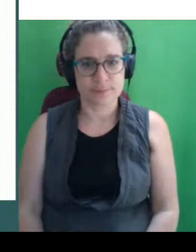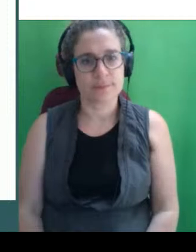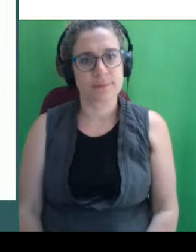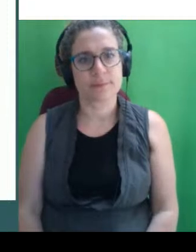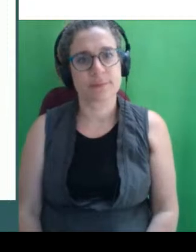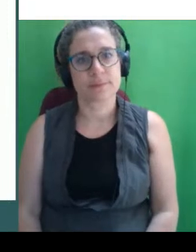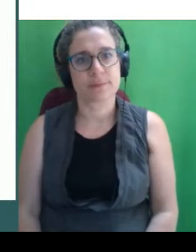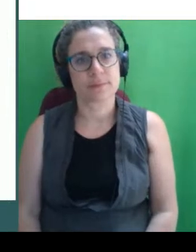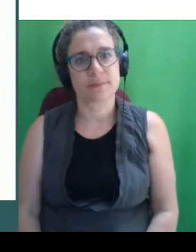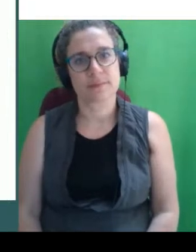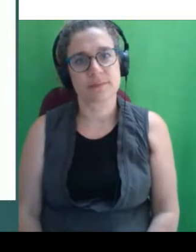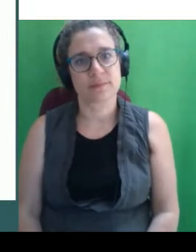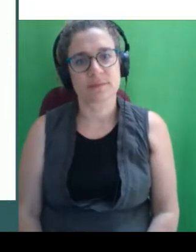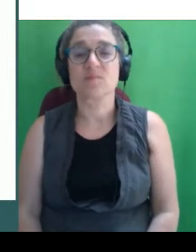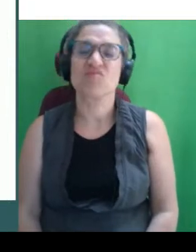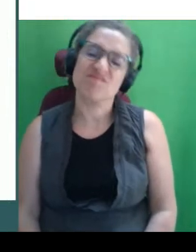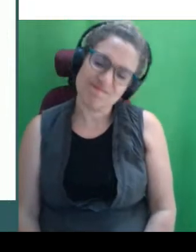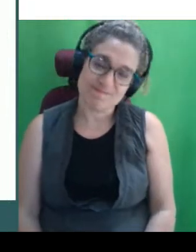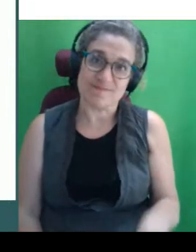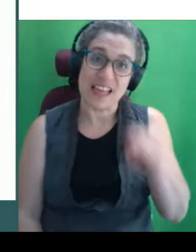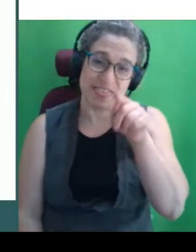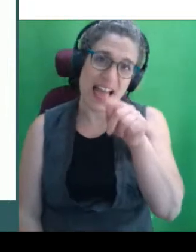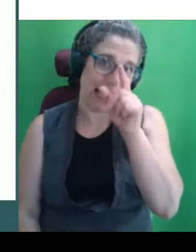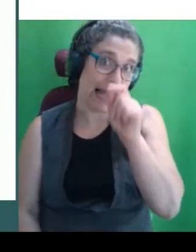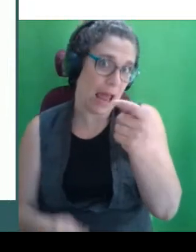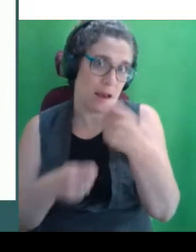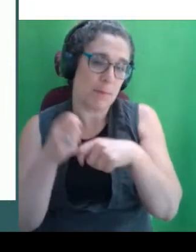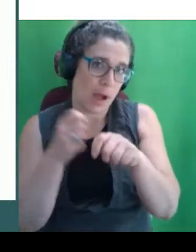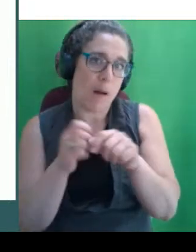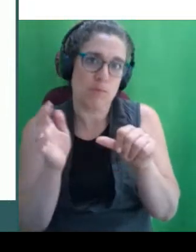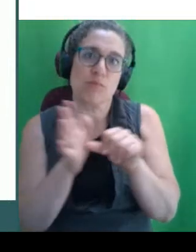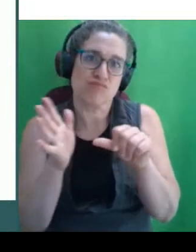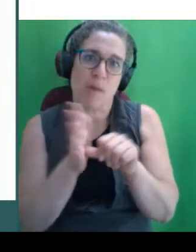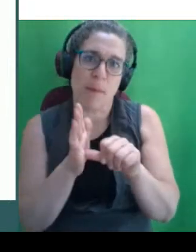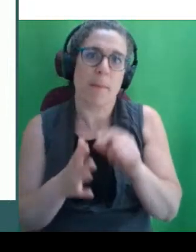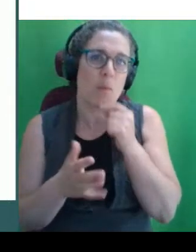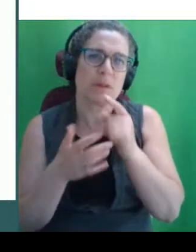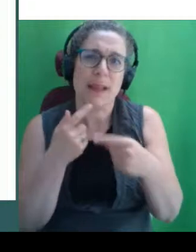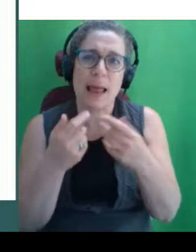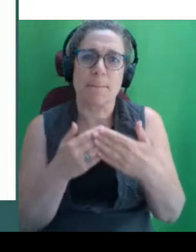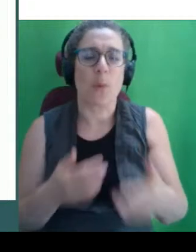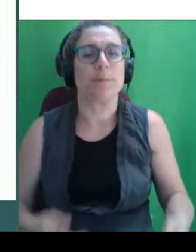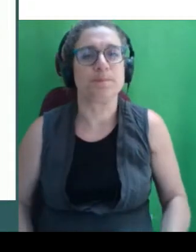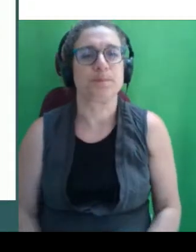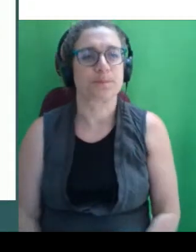very problematic, and as we'll see later on. Next slide, please.